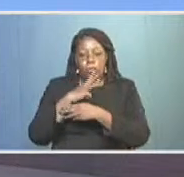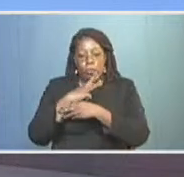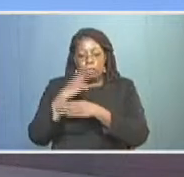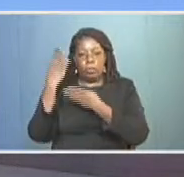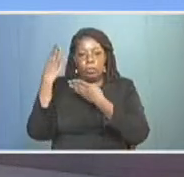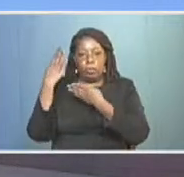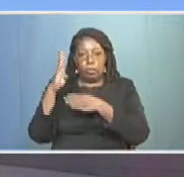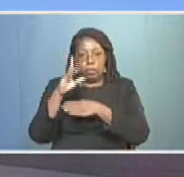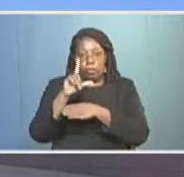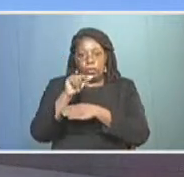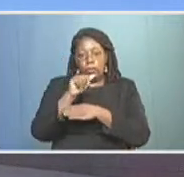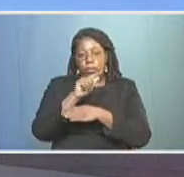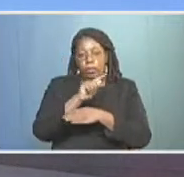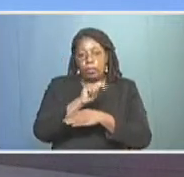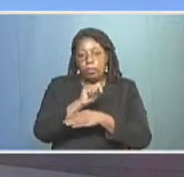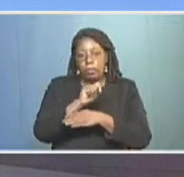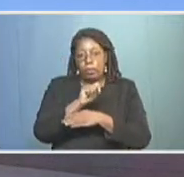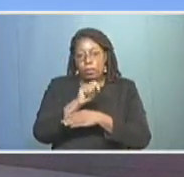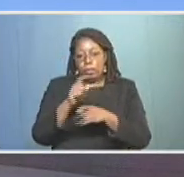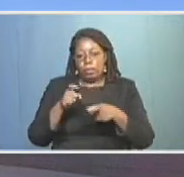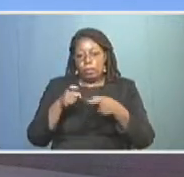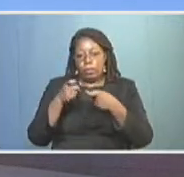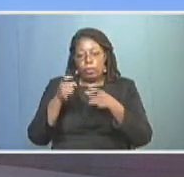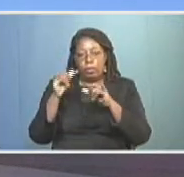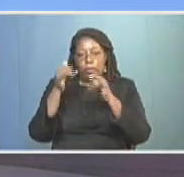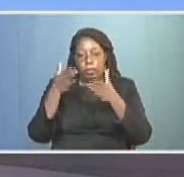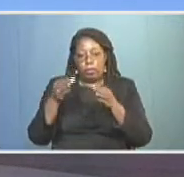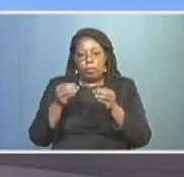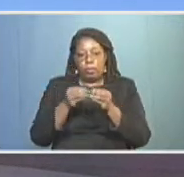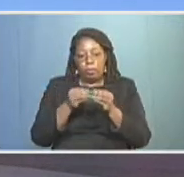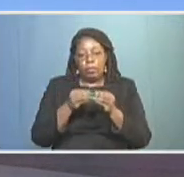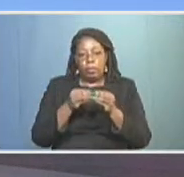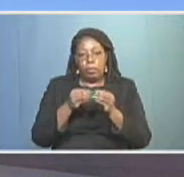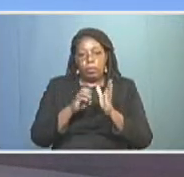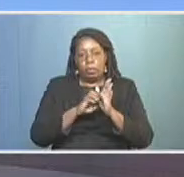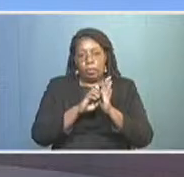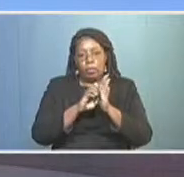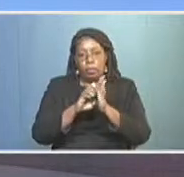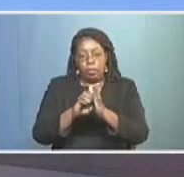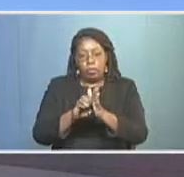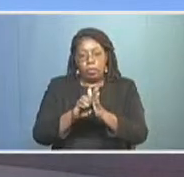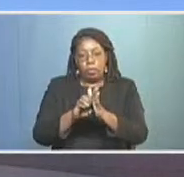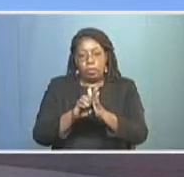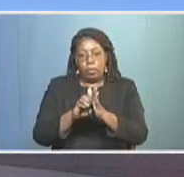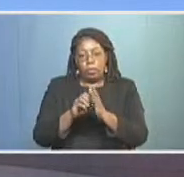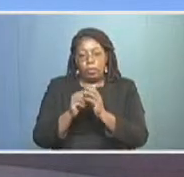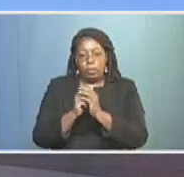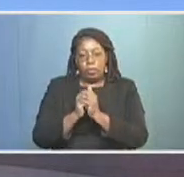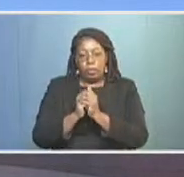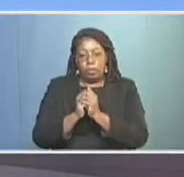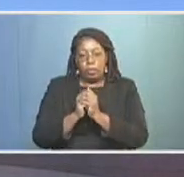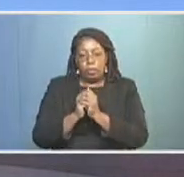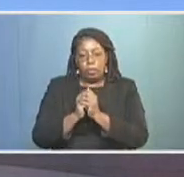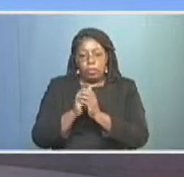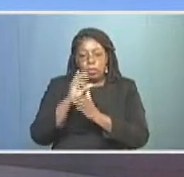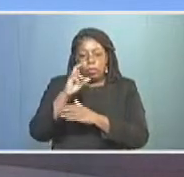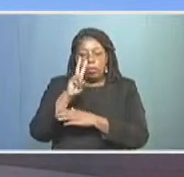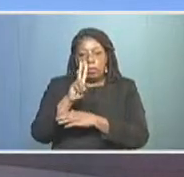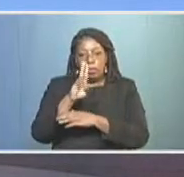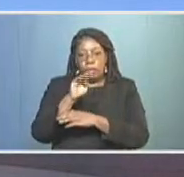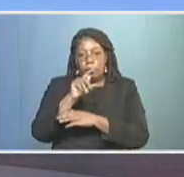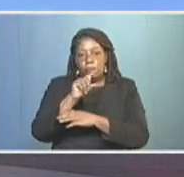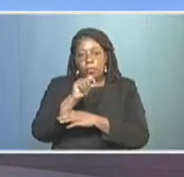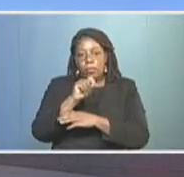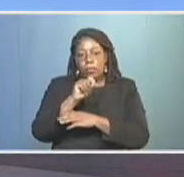Limited, will give players more exposure and assist with attracting scholarships. In thanking the sponsor, CV Bethel's principal and